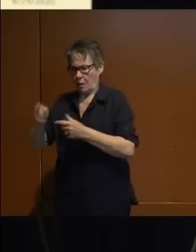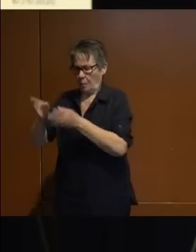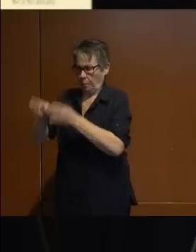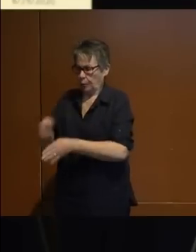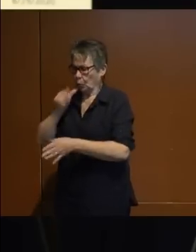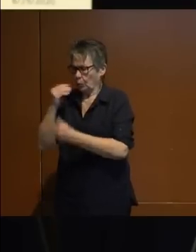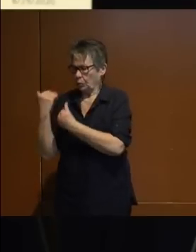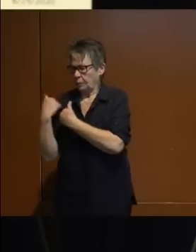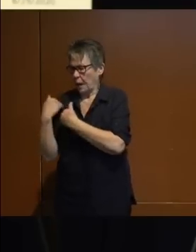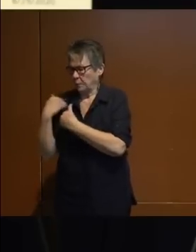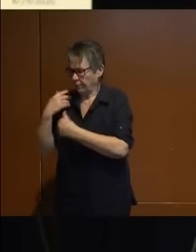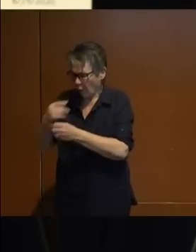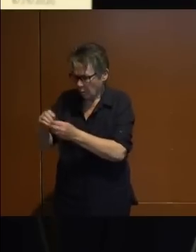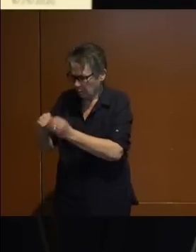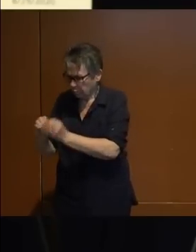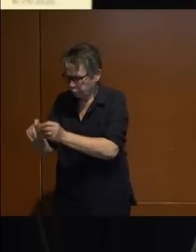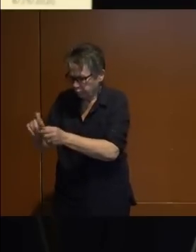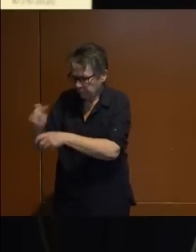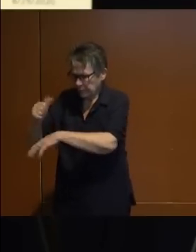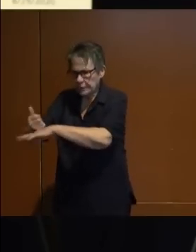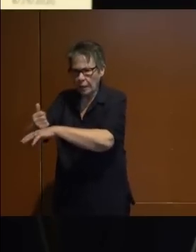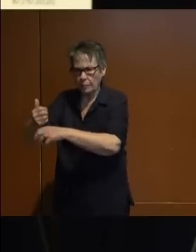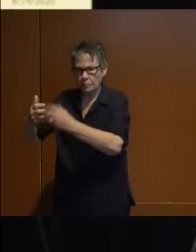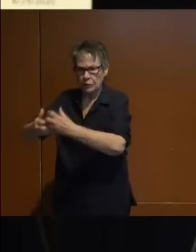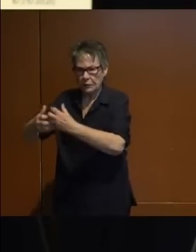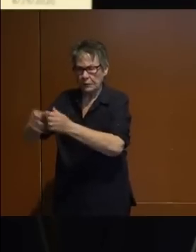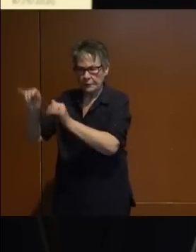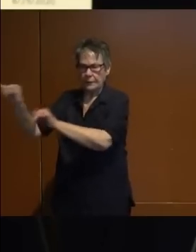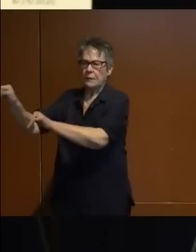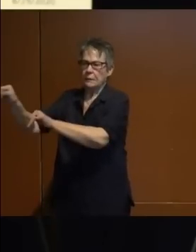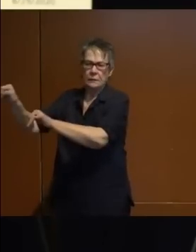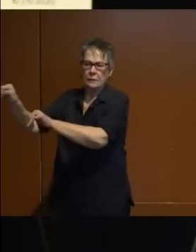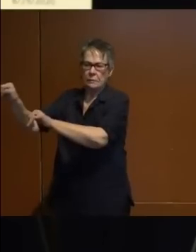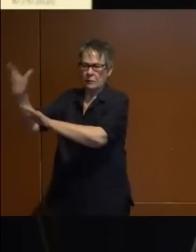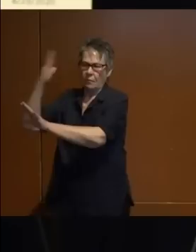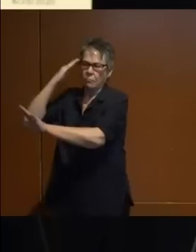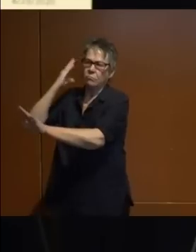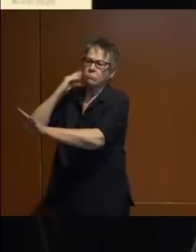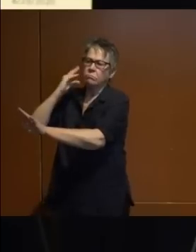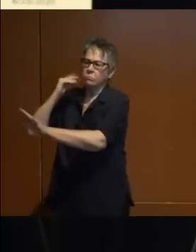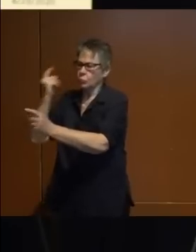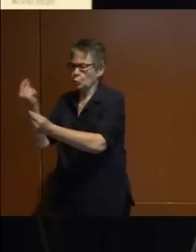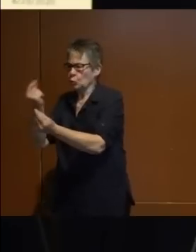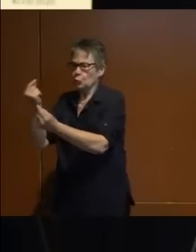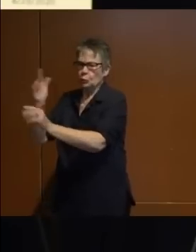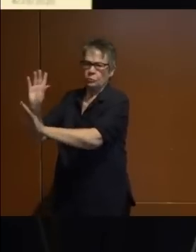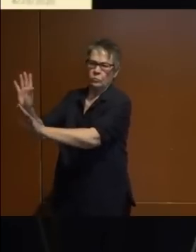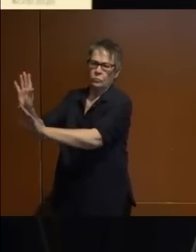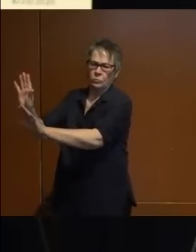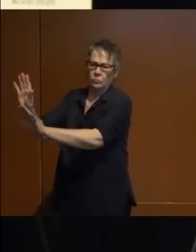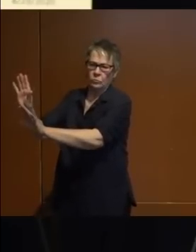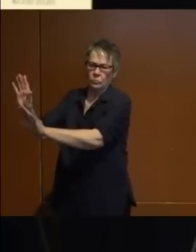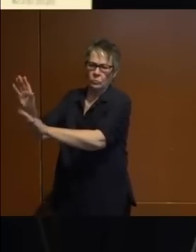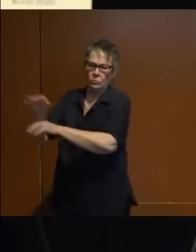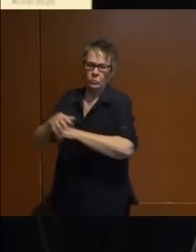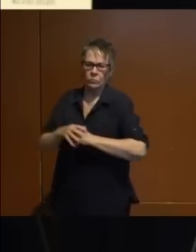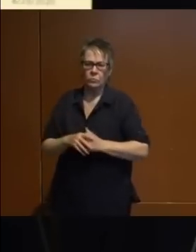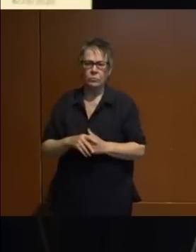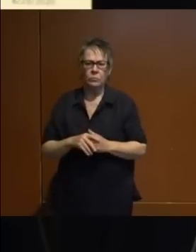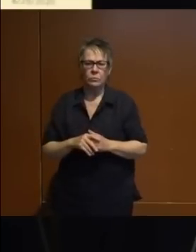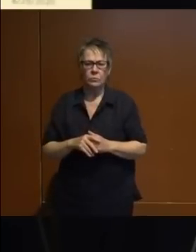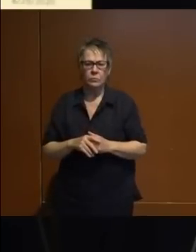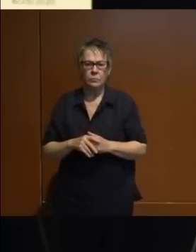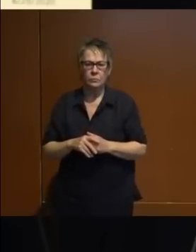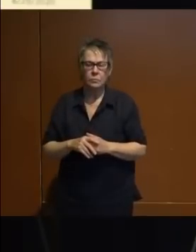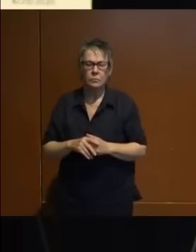advanced practice nurses, paramedics, physician assistants would be of great help. We're deploying them in